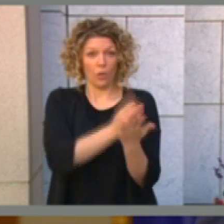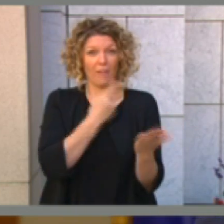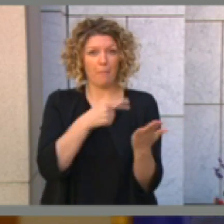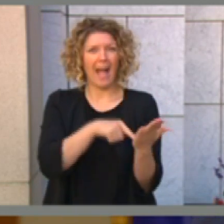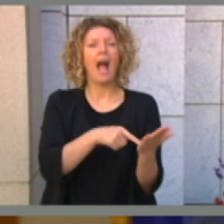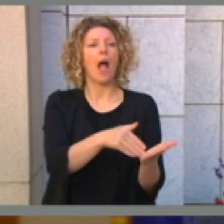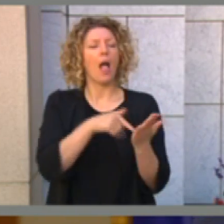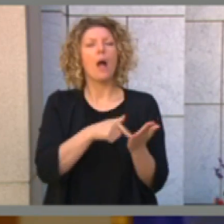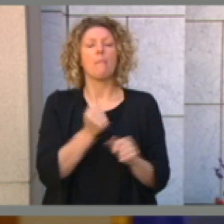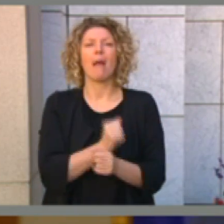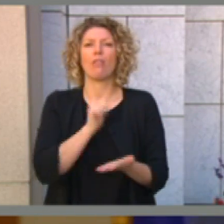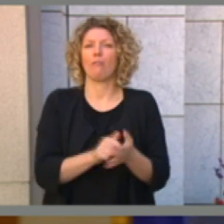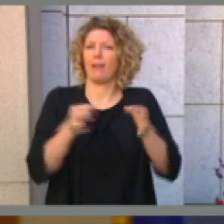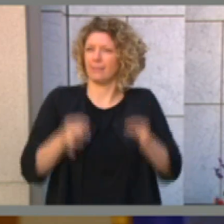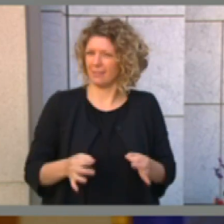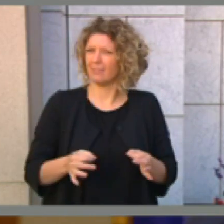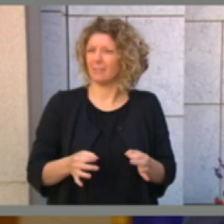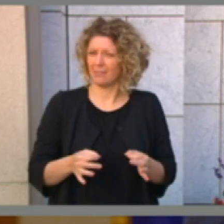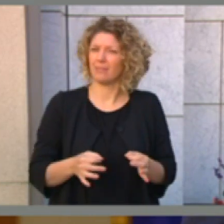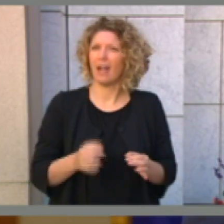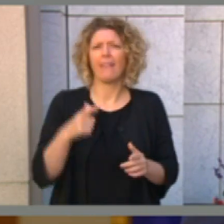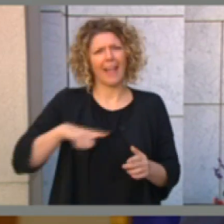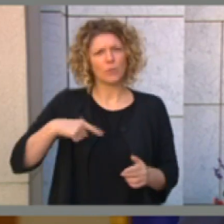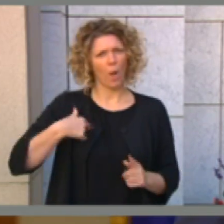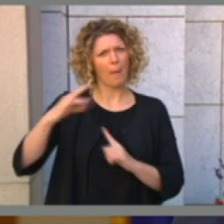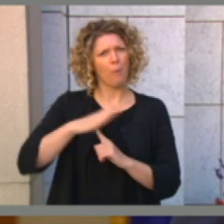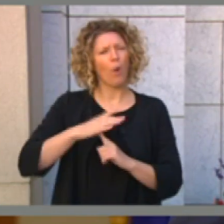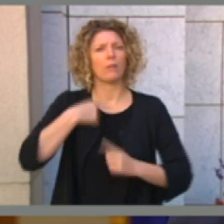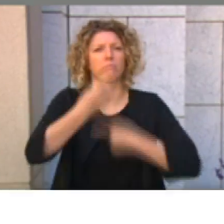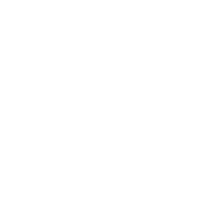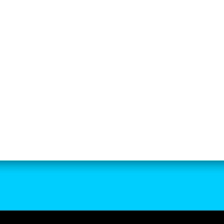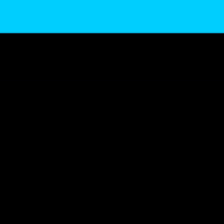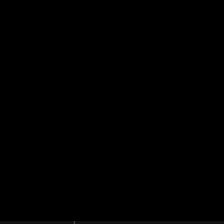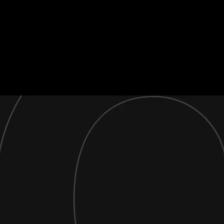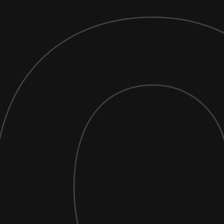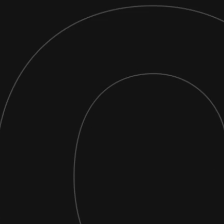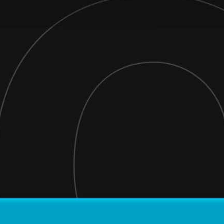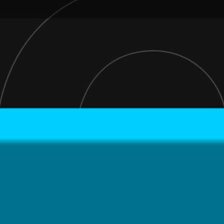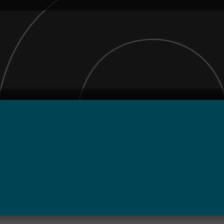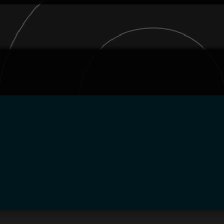make proper decisions on. And that's why we'll give you the information as best we can and as regularly as we can.